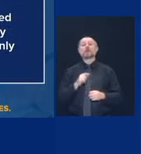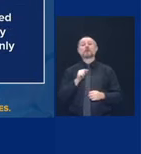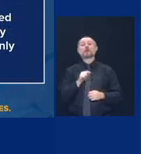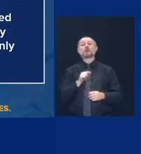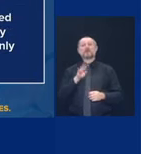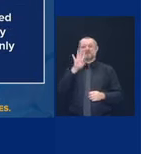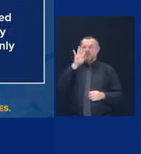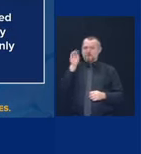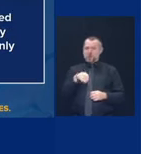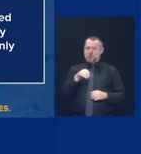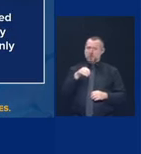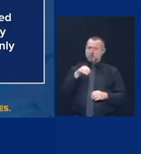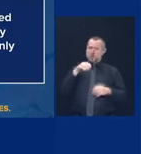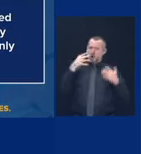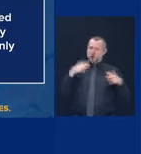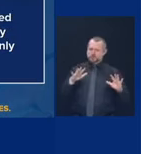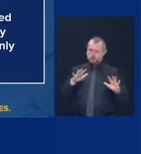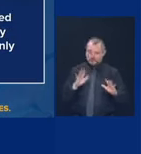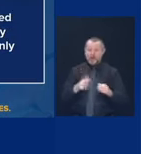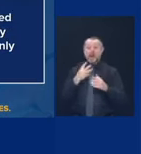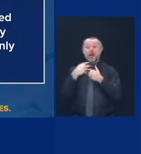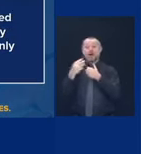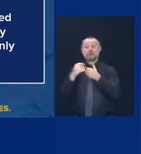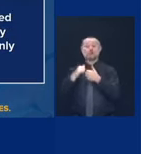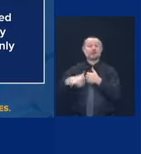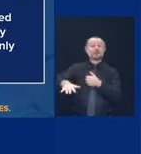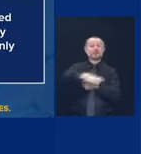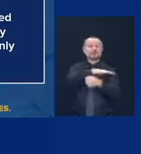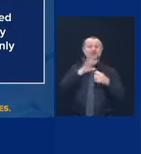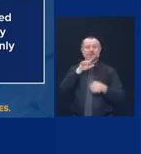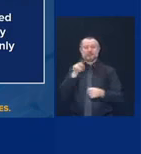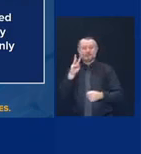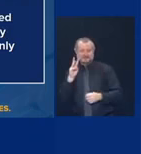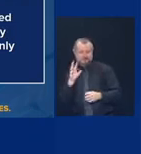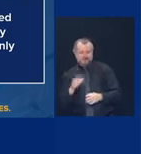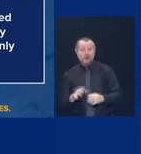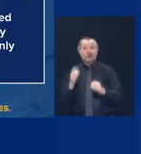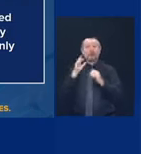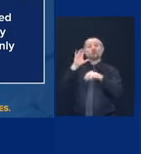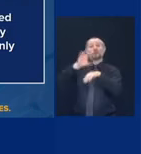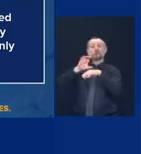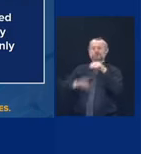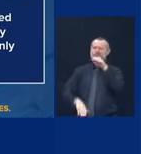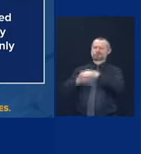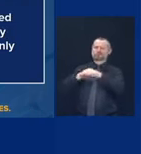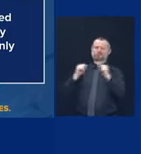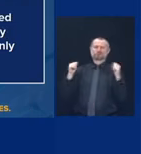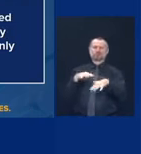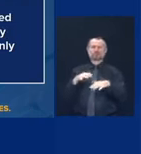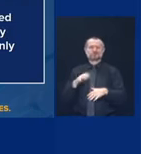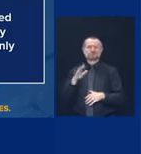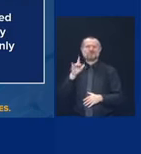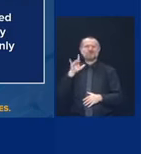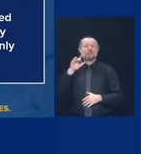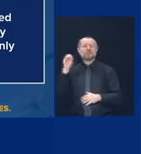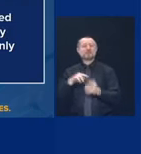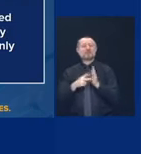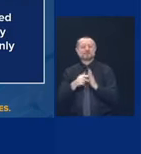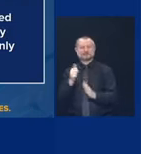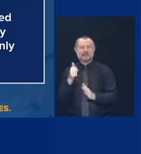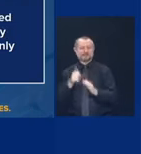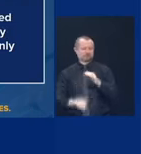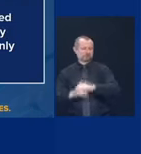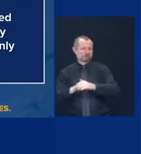4%. Houses of worship to 25, mass gatherings prohibited, business essential only, dining